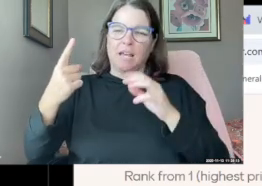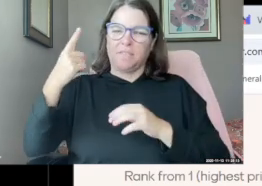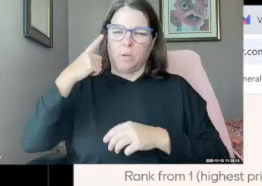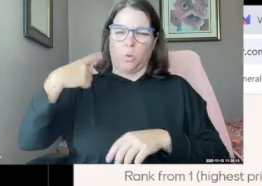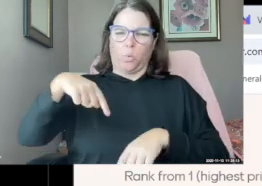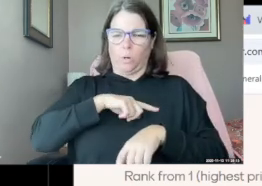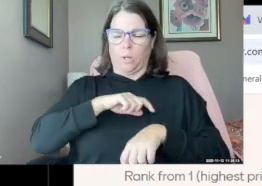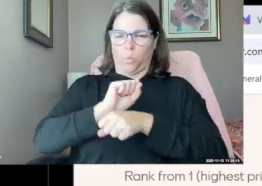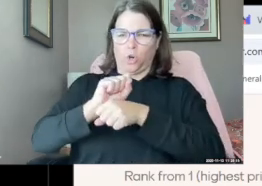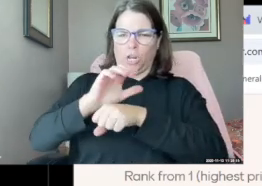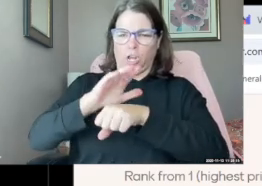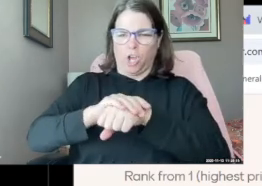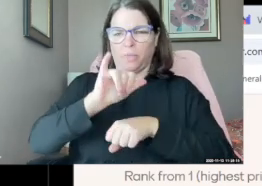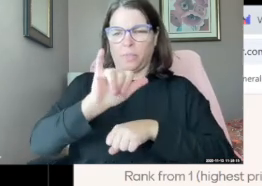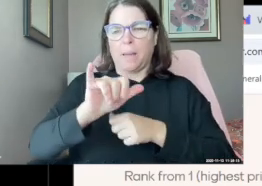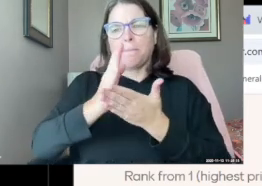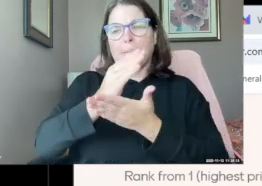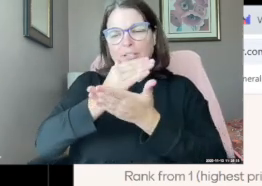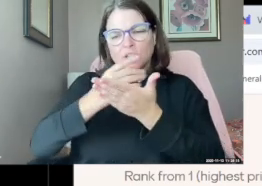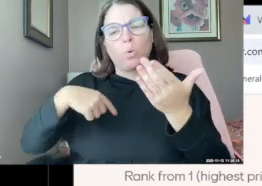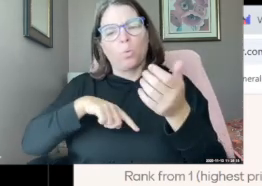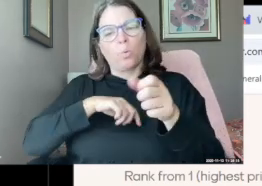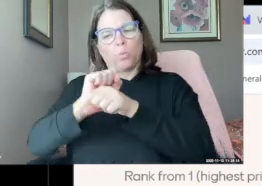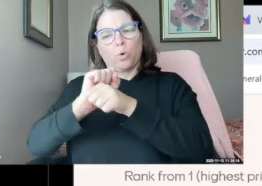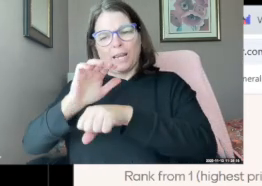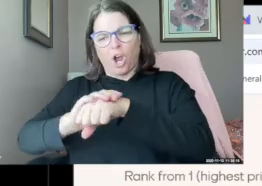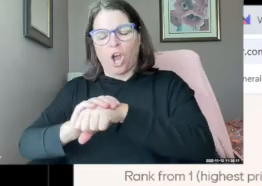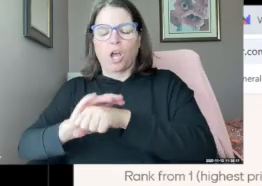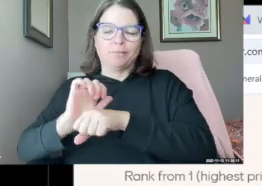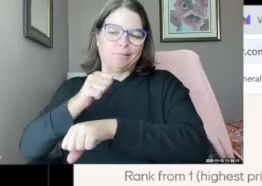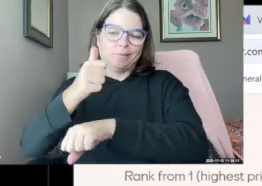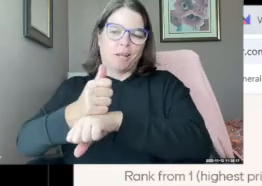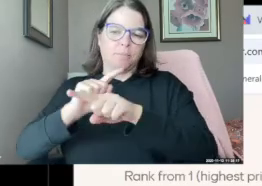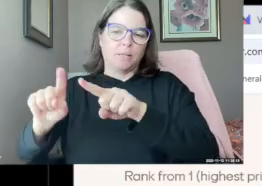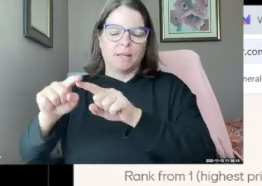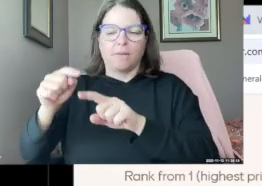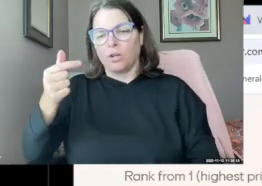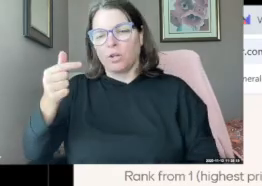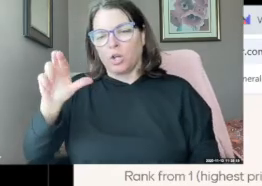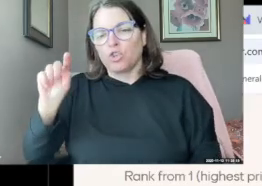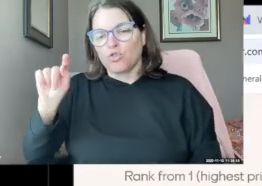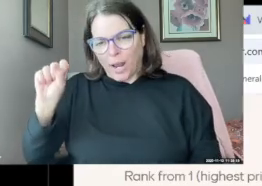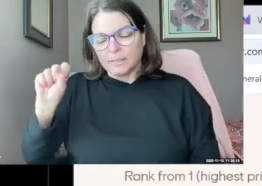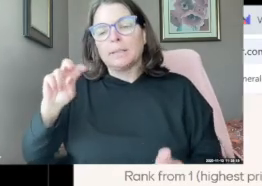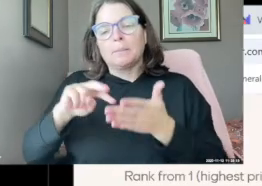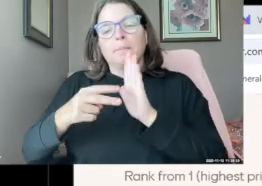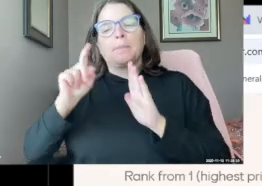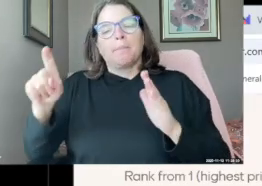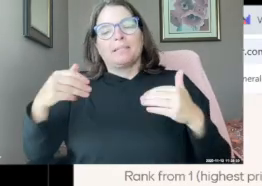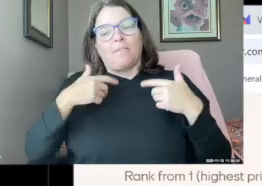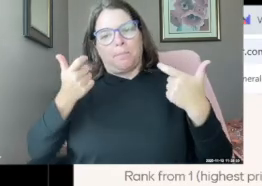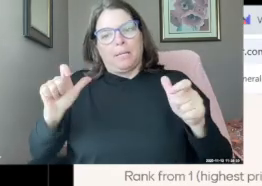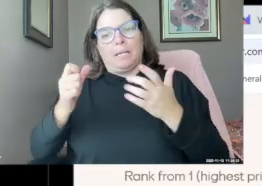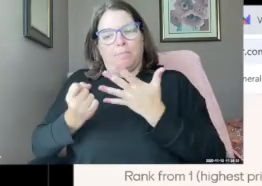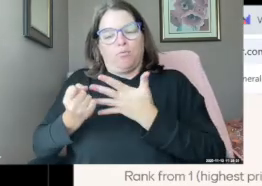hit step 1, which is that basic education. And I think that when we are working on these budgets and we're